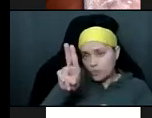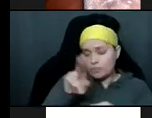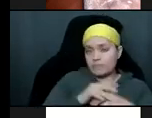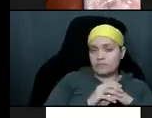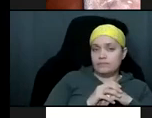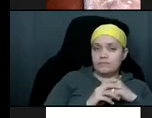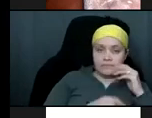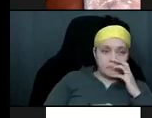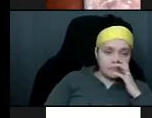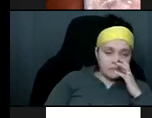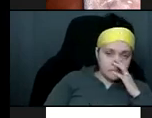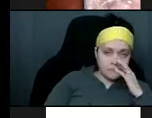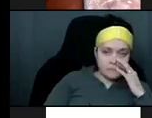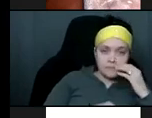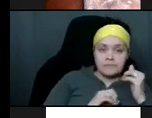Uluru.